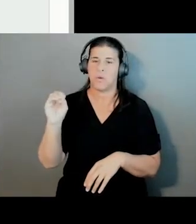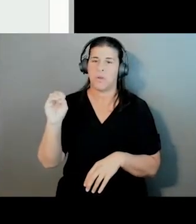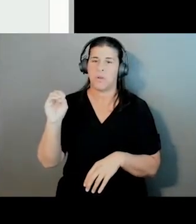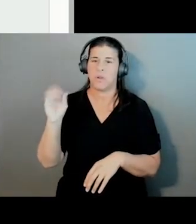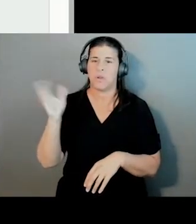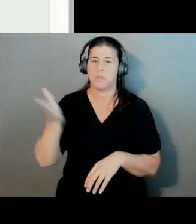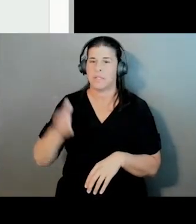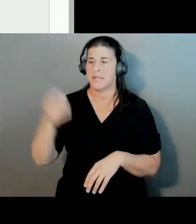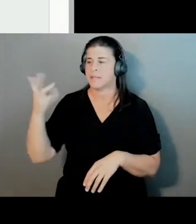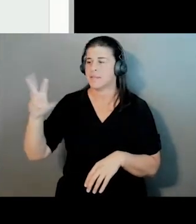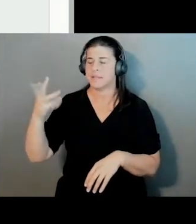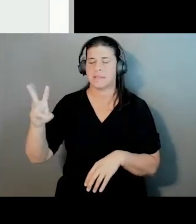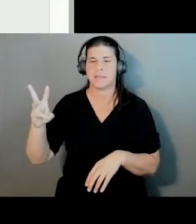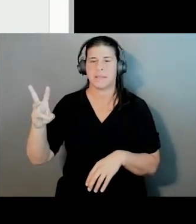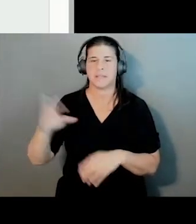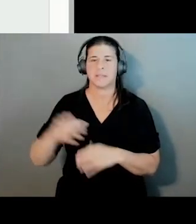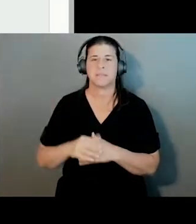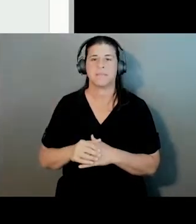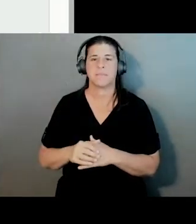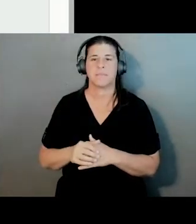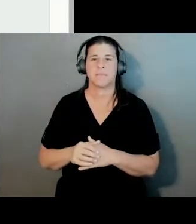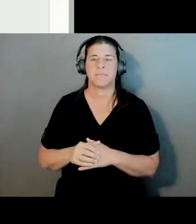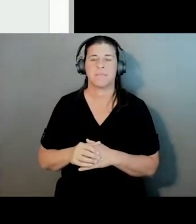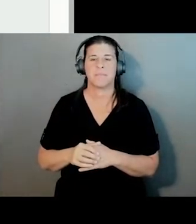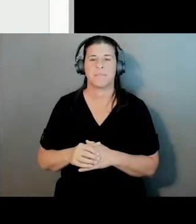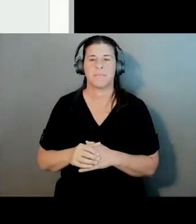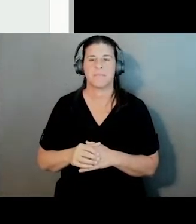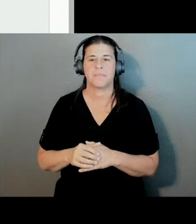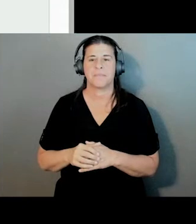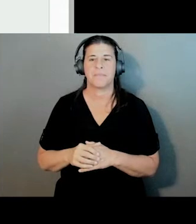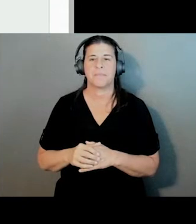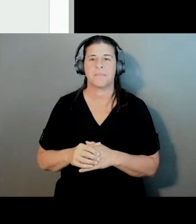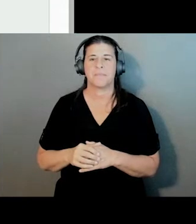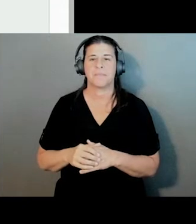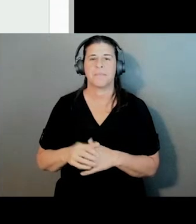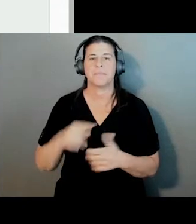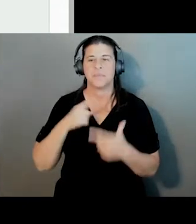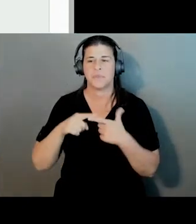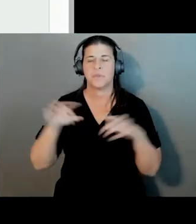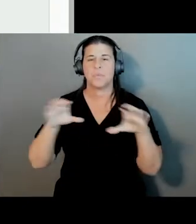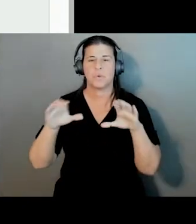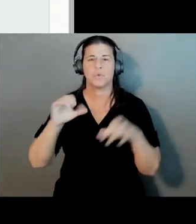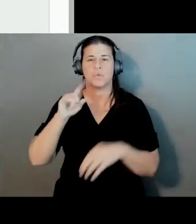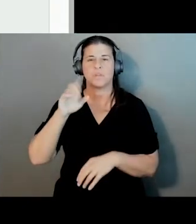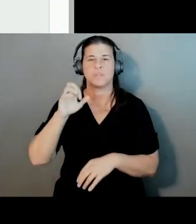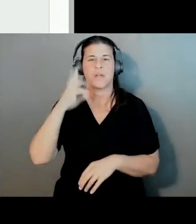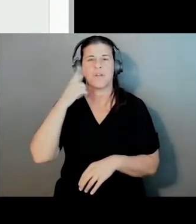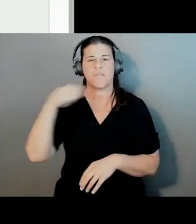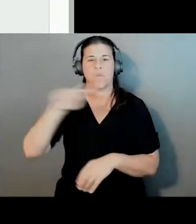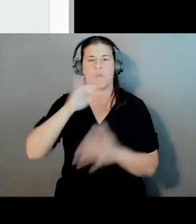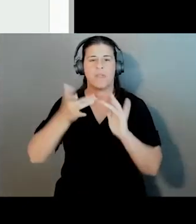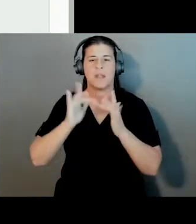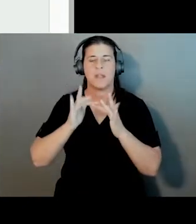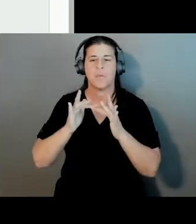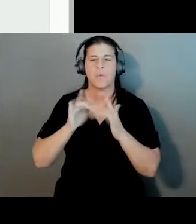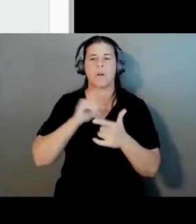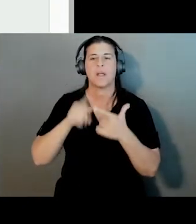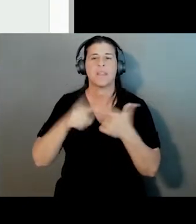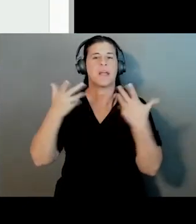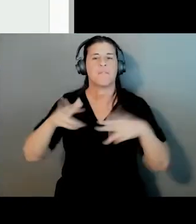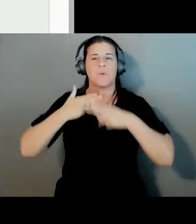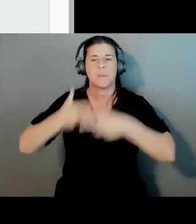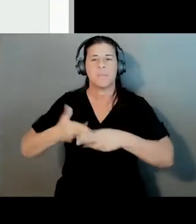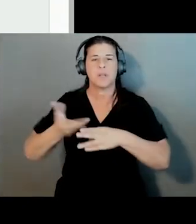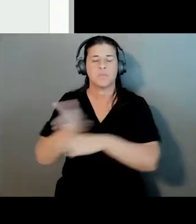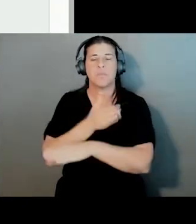10.0.0.0/16. So I'll use this to represent my CIDR for my network. And like I mentioned before, if you